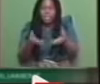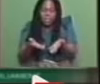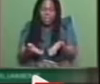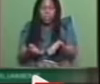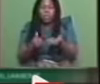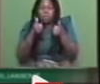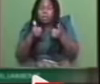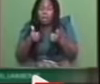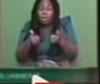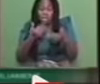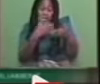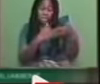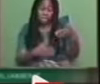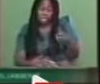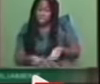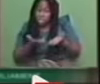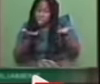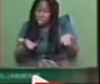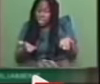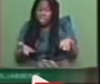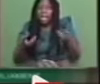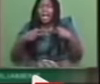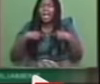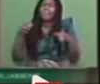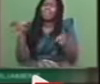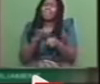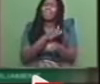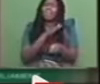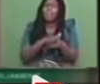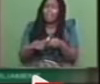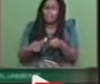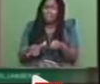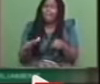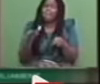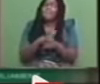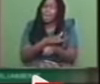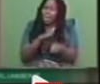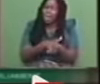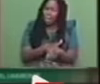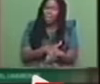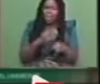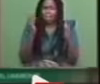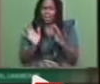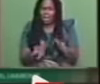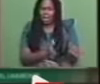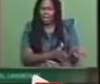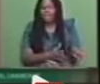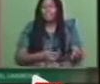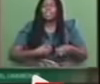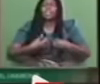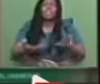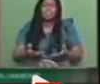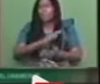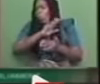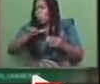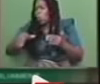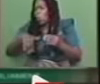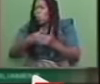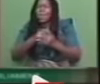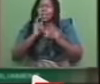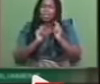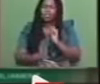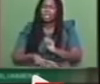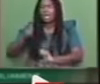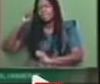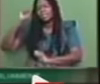nation, which we have in it. We have the 7 boosters, COVID boosters. We have the 12 prosperity engine drivers and all the